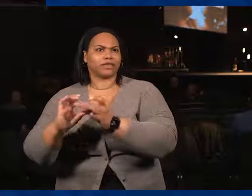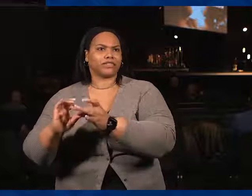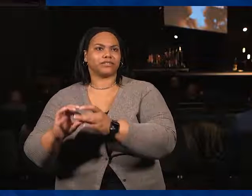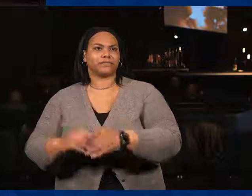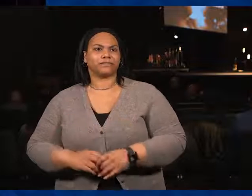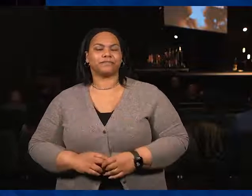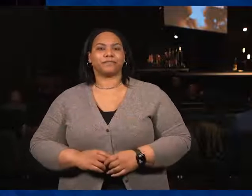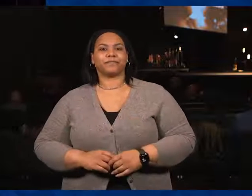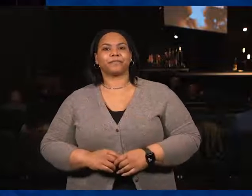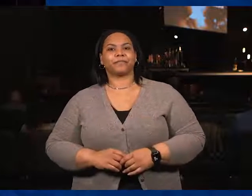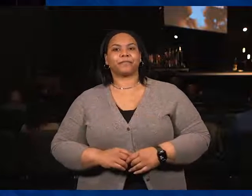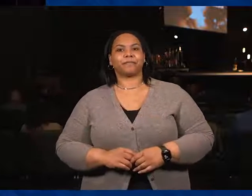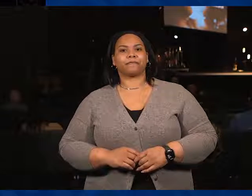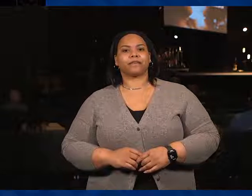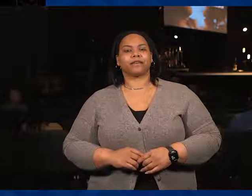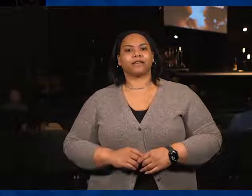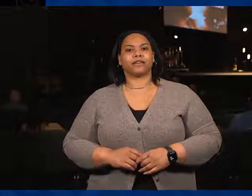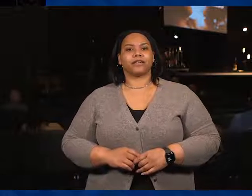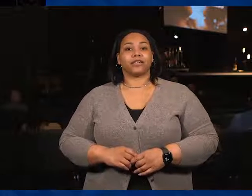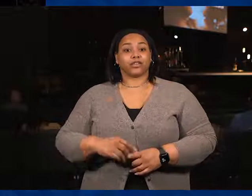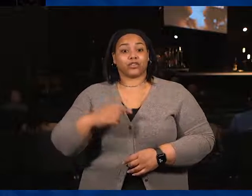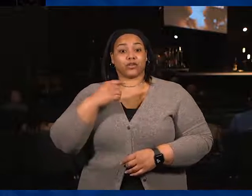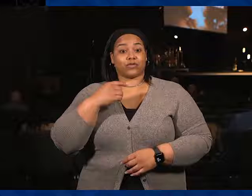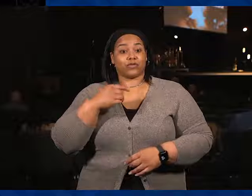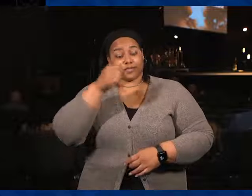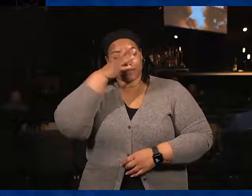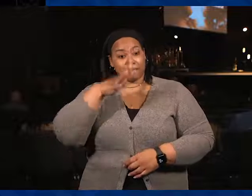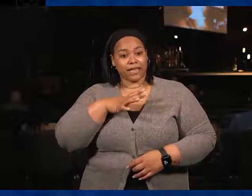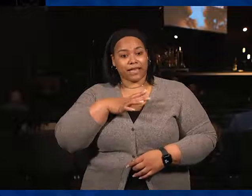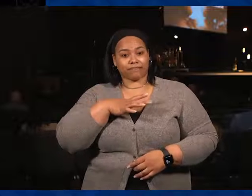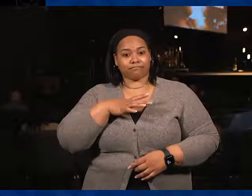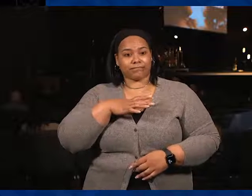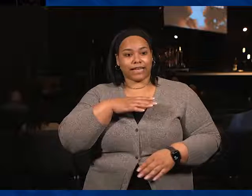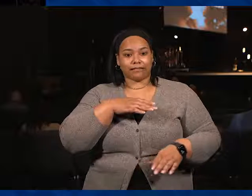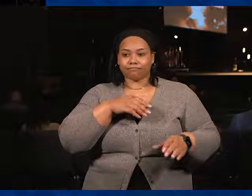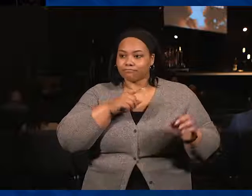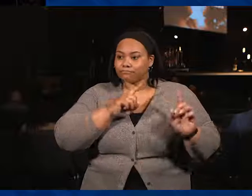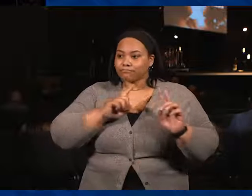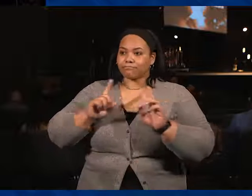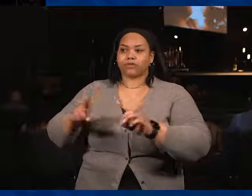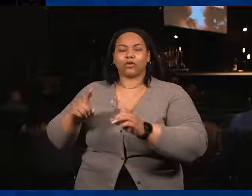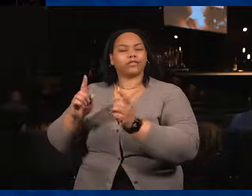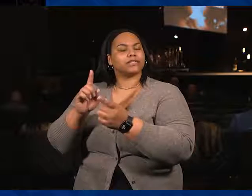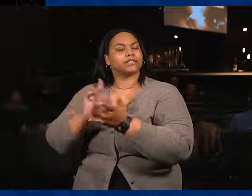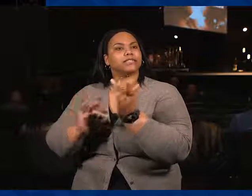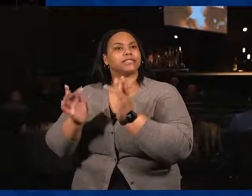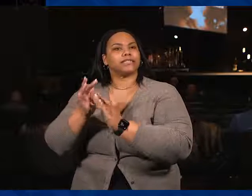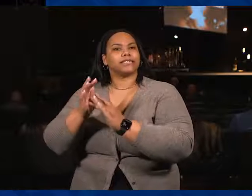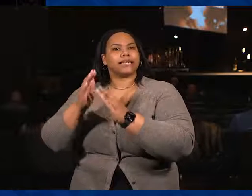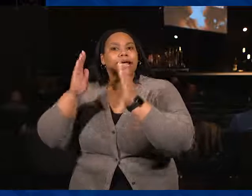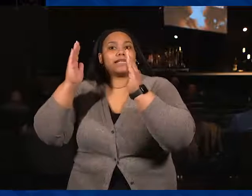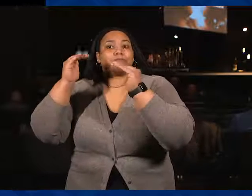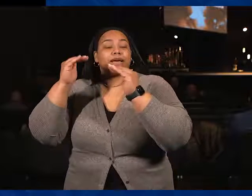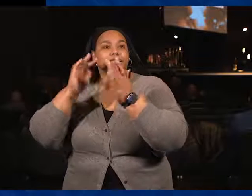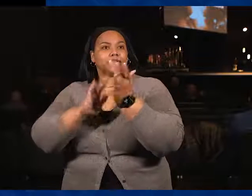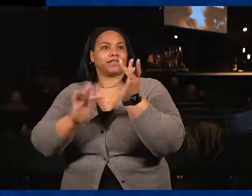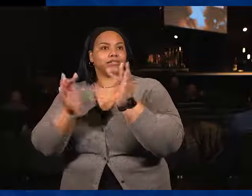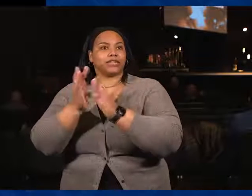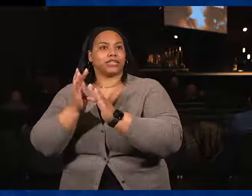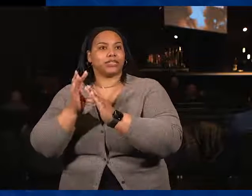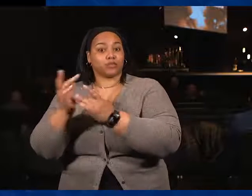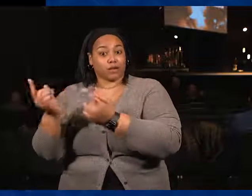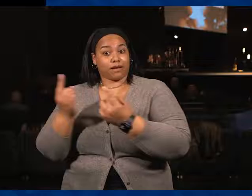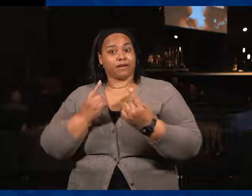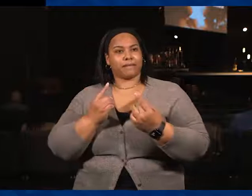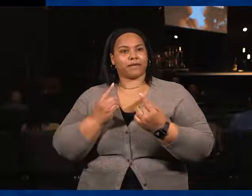for Jesus with the expectation that Jesus will come, but he does not know what the